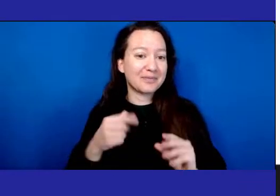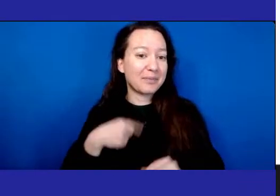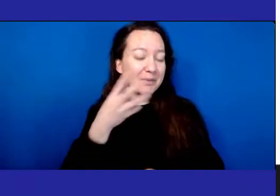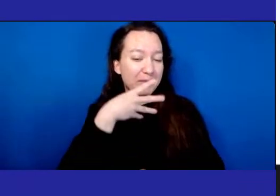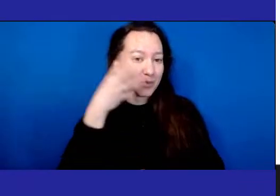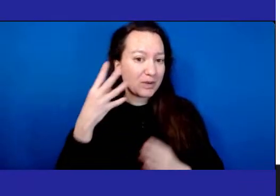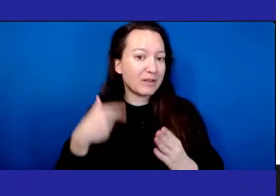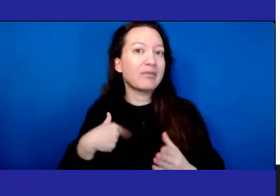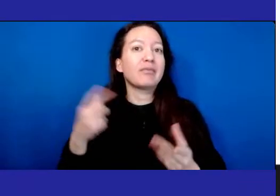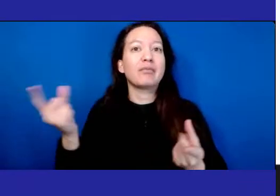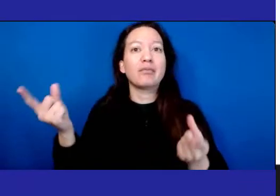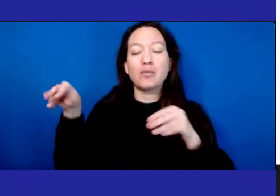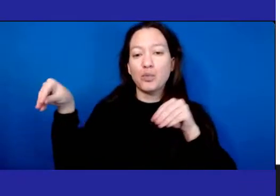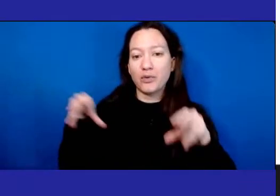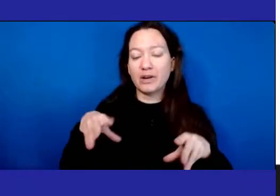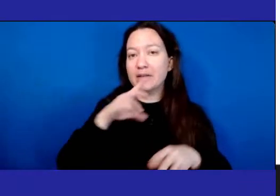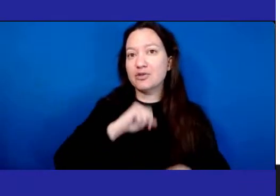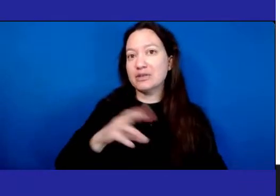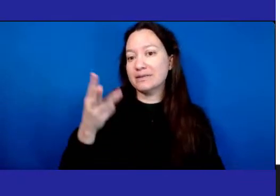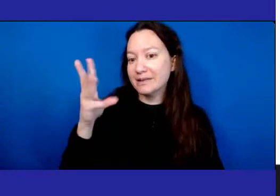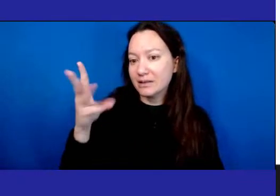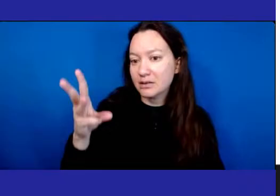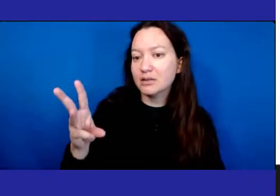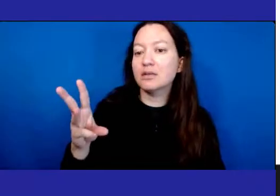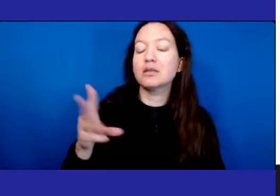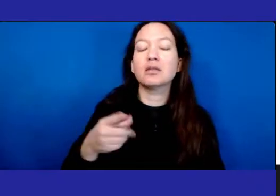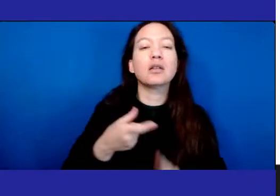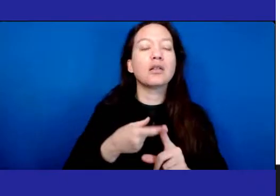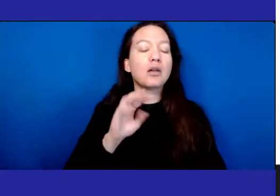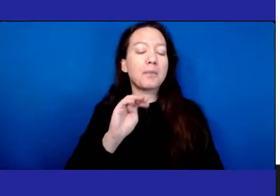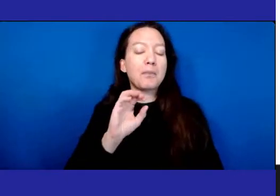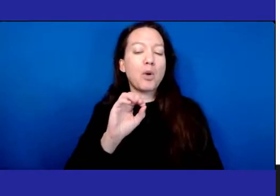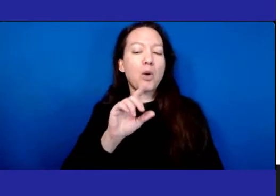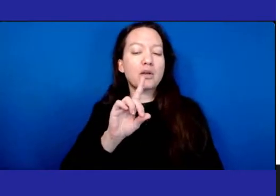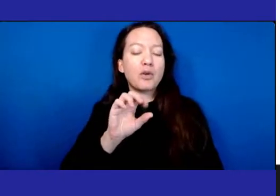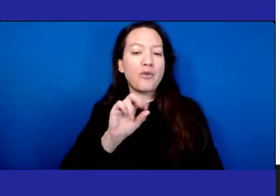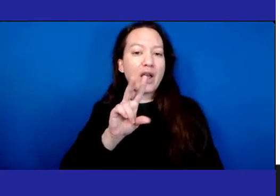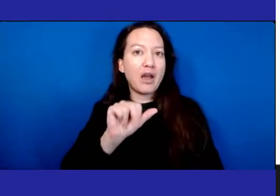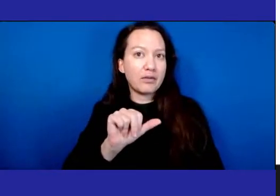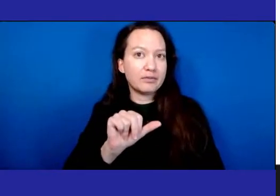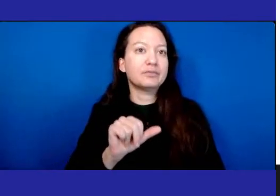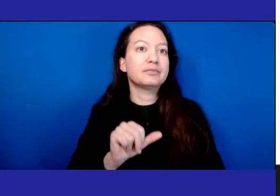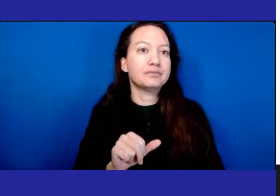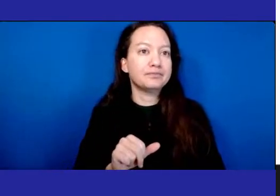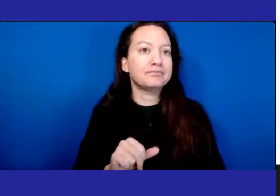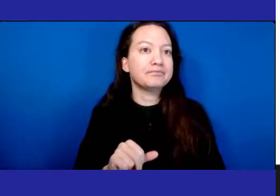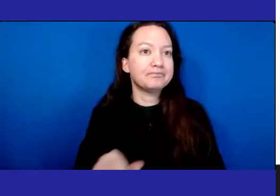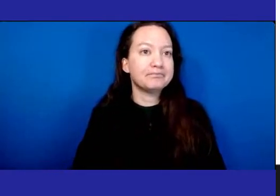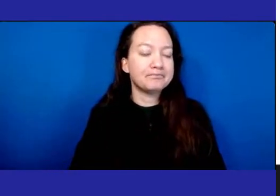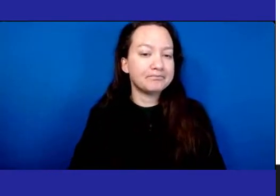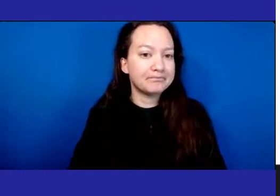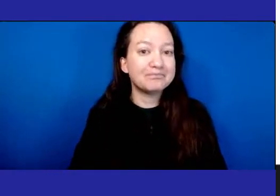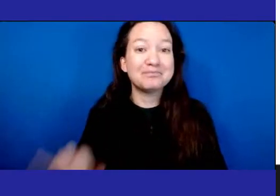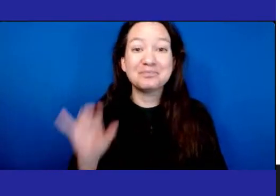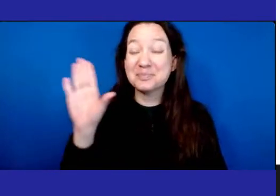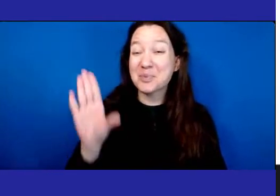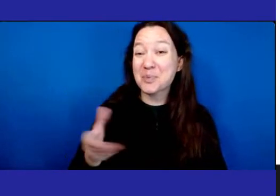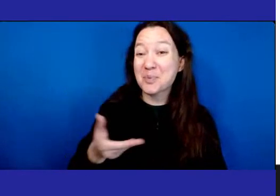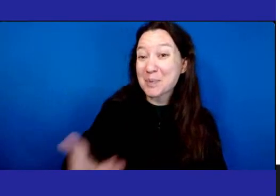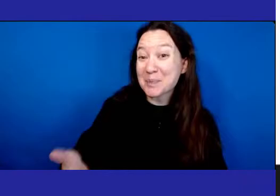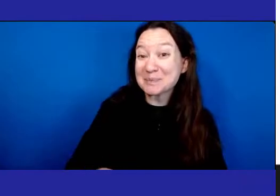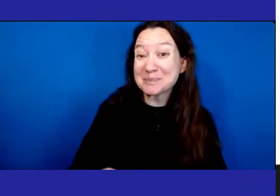came here when I was 16 from Moldova with my family. Great. Welcome.